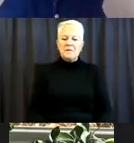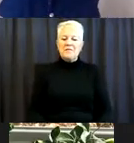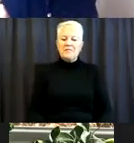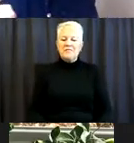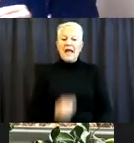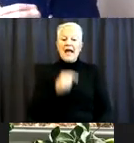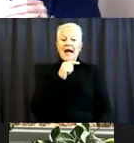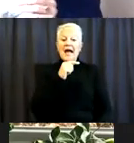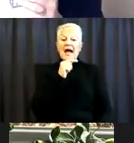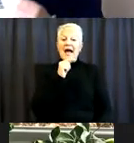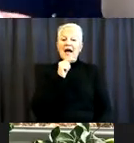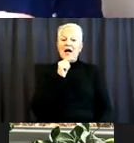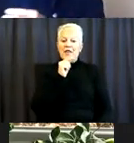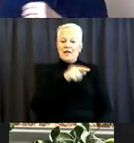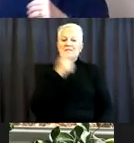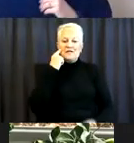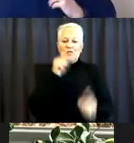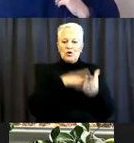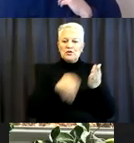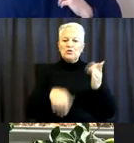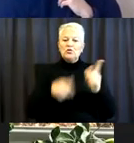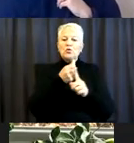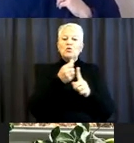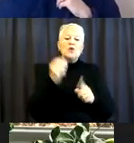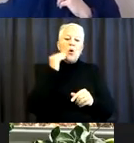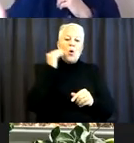This happens to be for a student who is homebound.